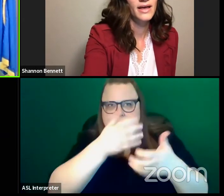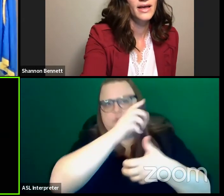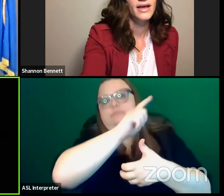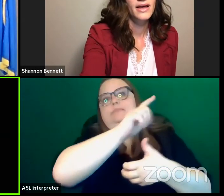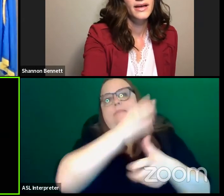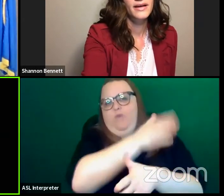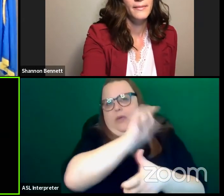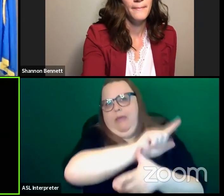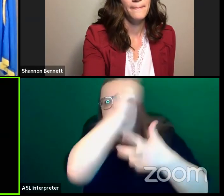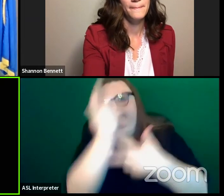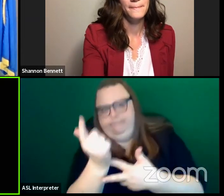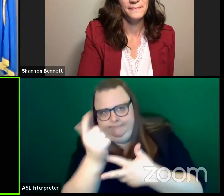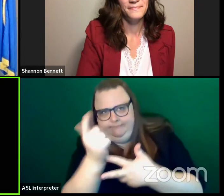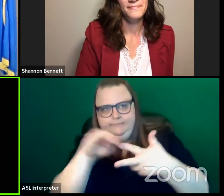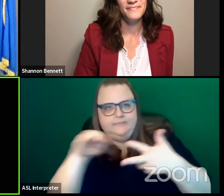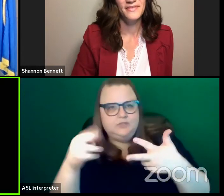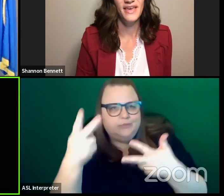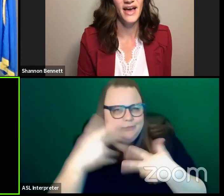Yeah.